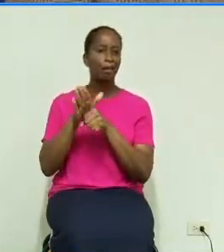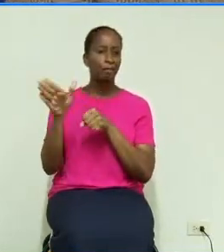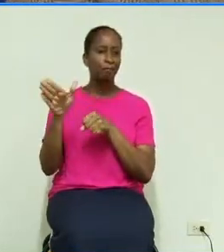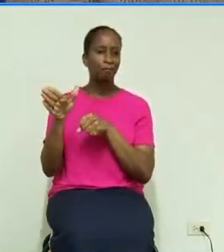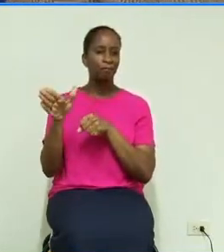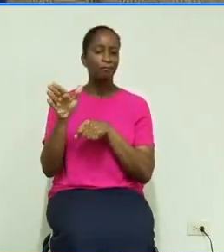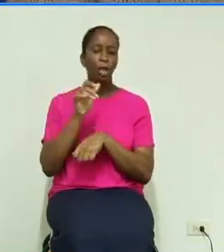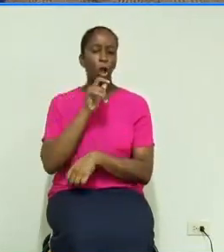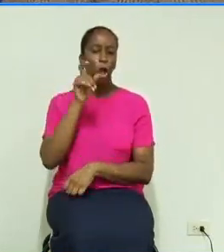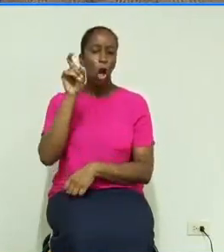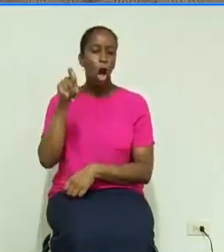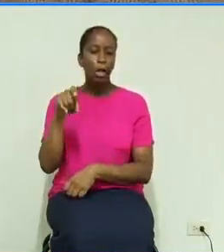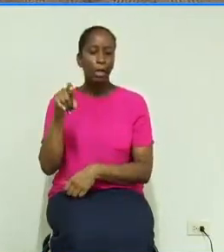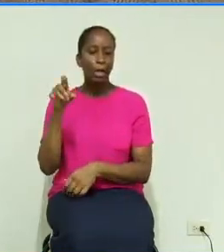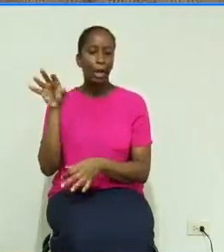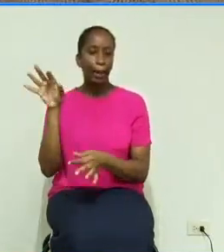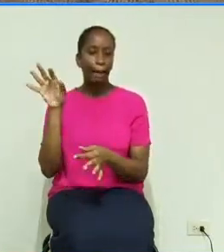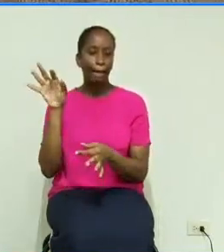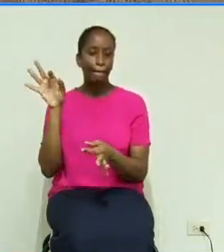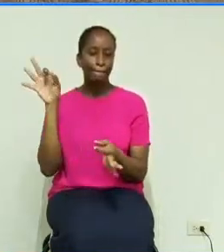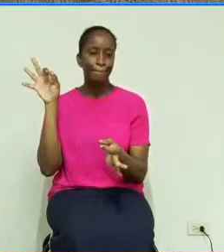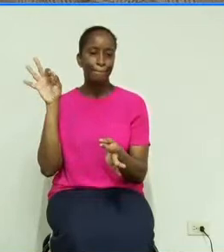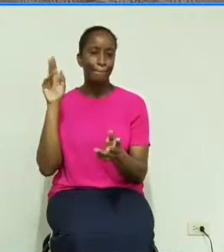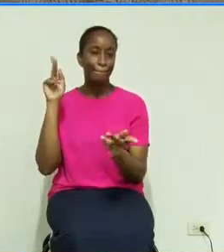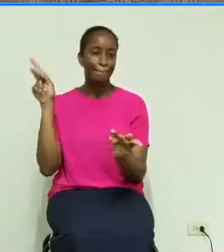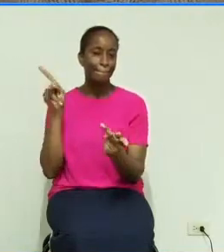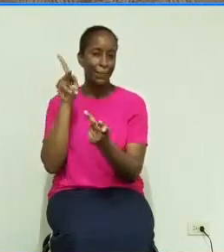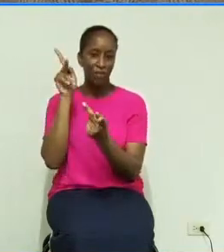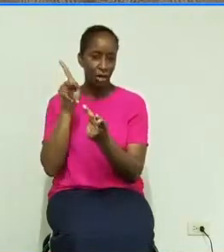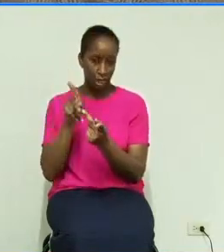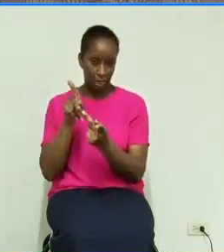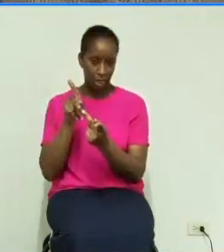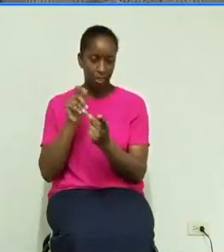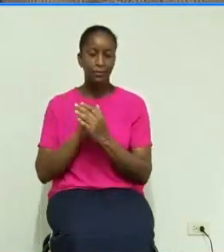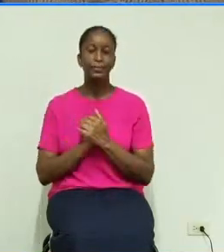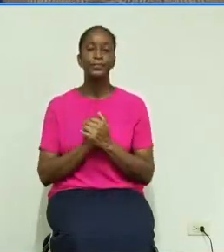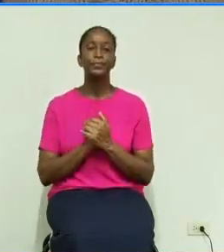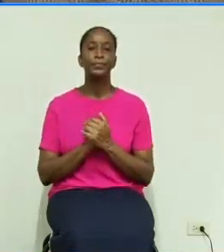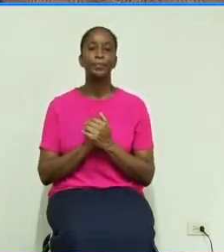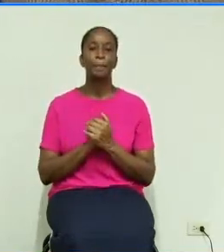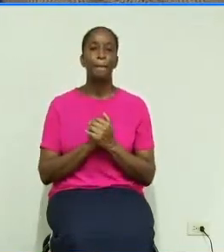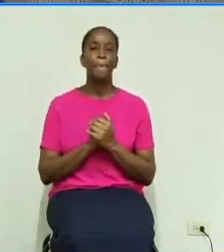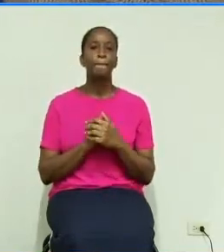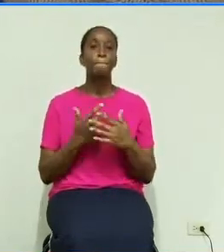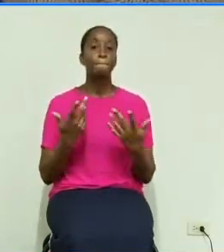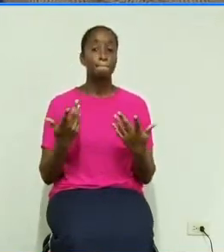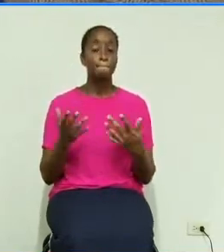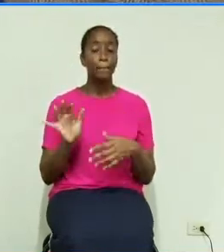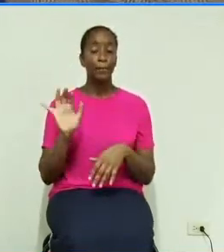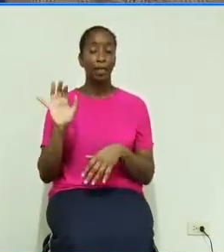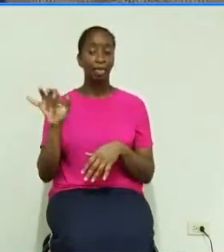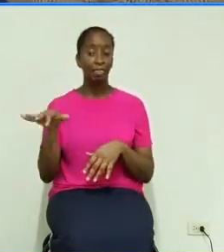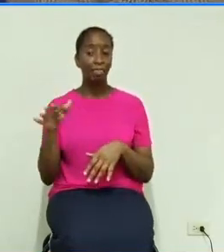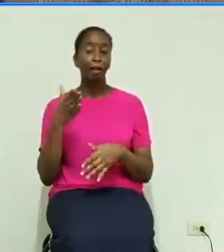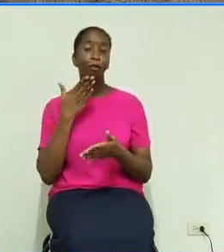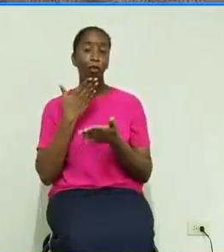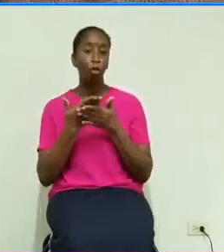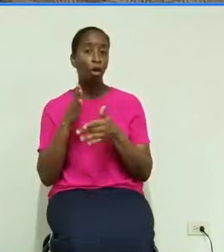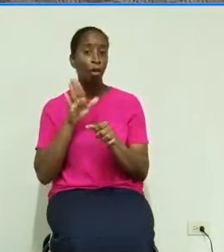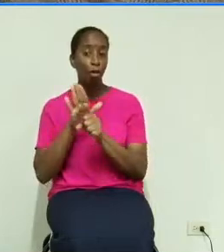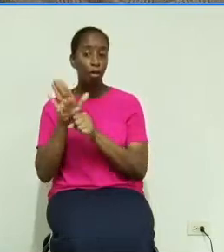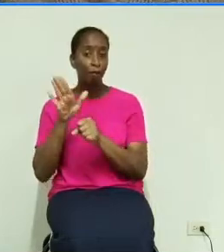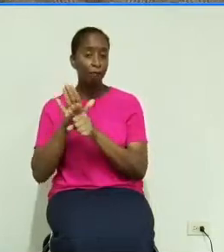that if it works, there is no need to tinker, to strive for